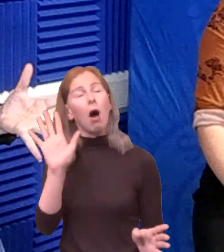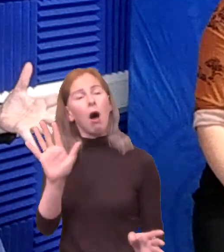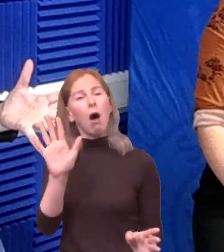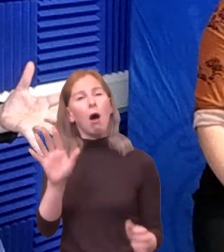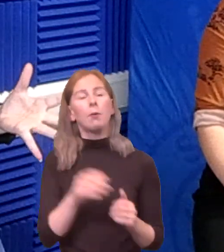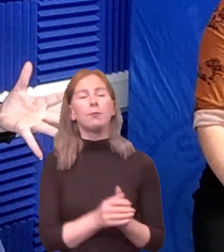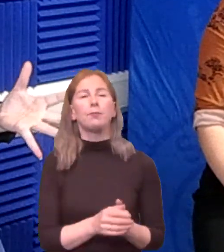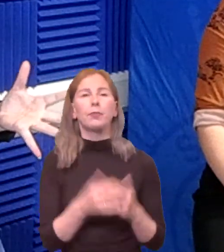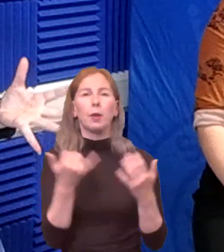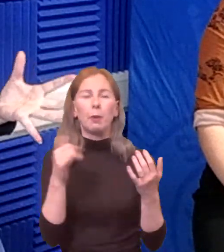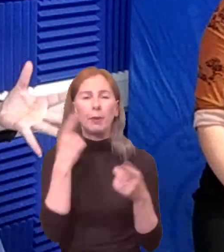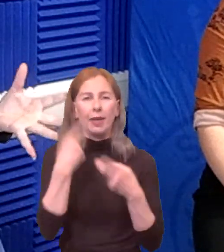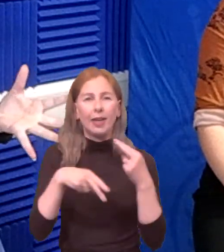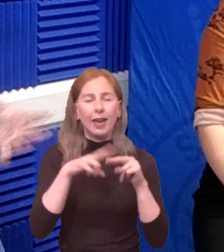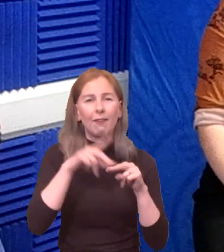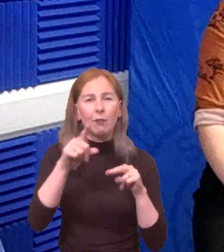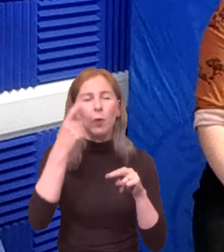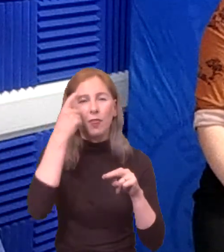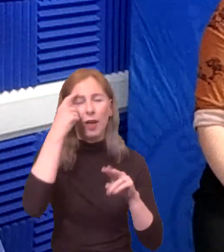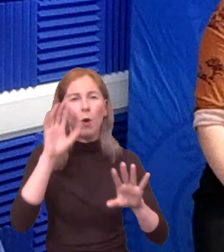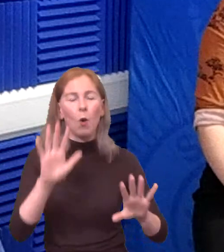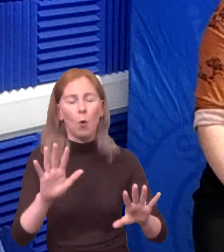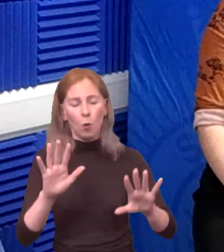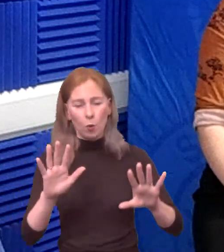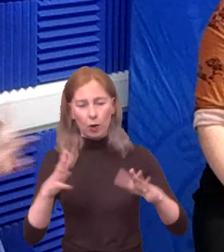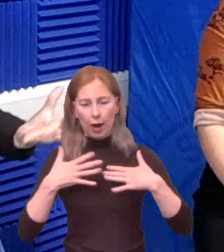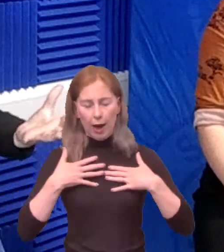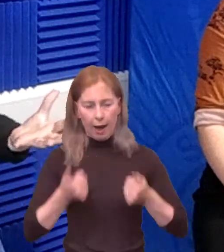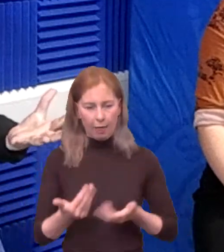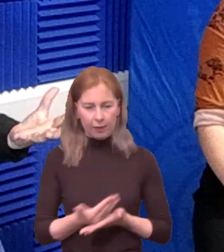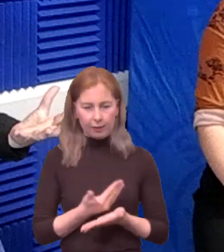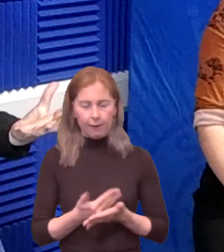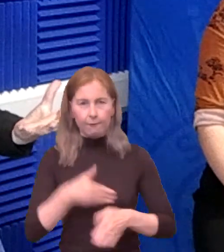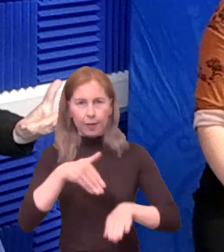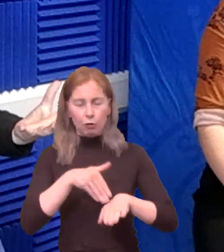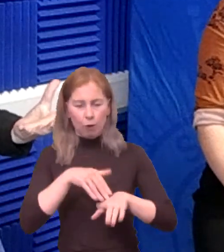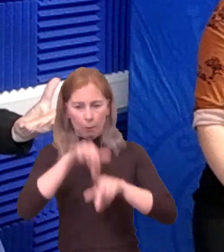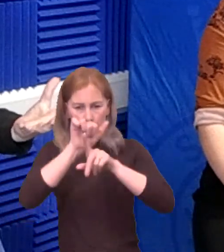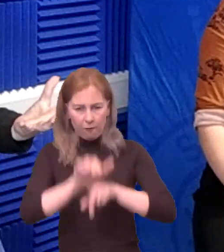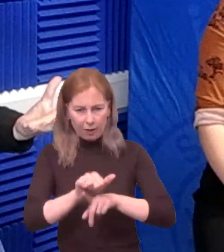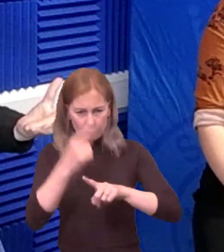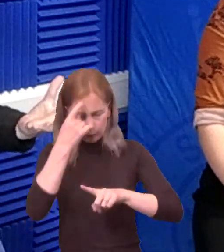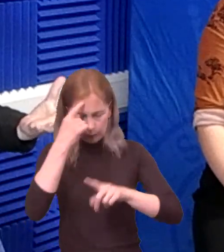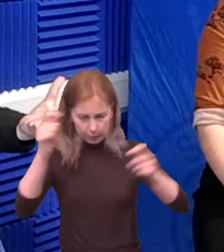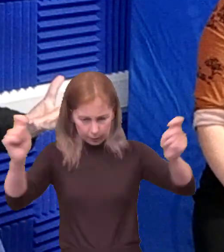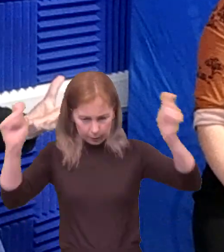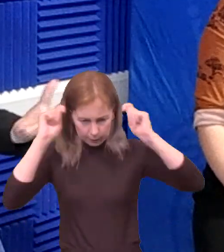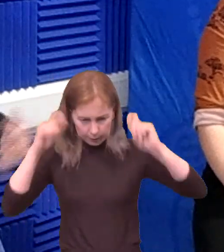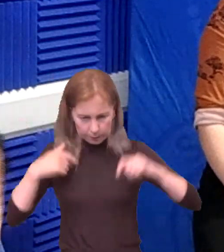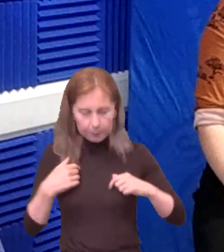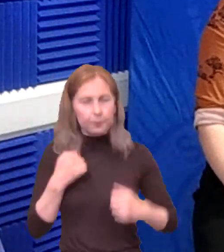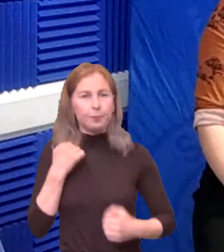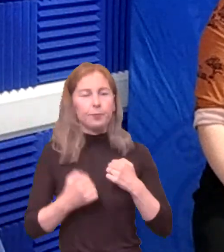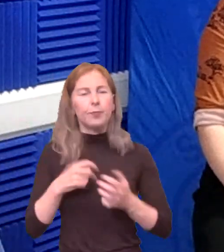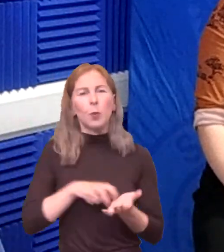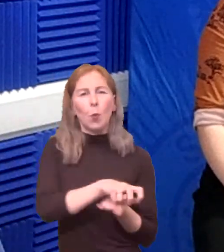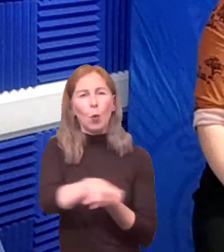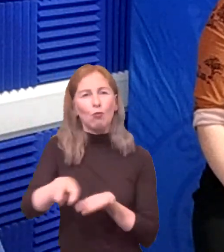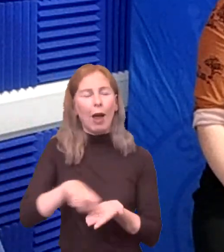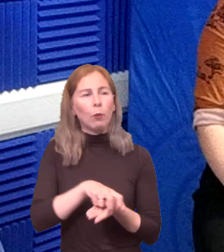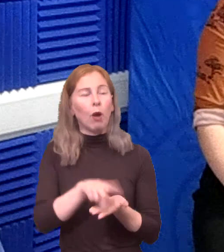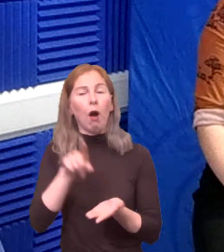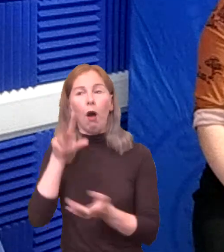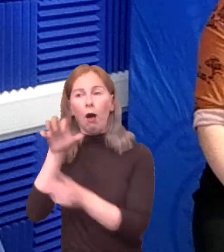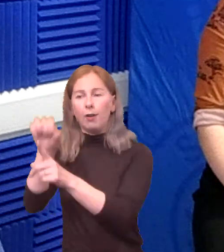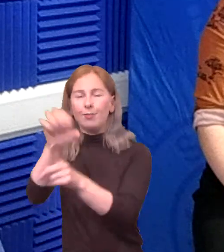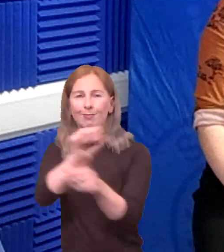of health and safety crime prevention hat on, you'll see probably 10 things you could implement without even really trying that hard. And it's